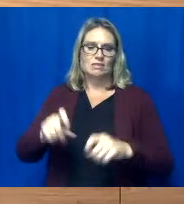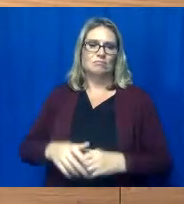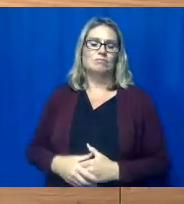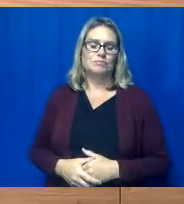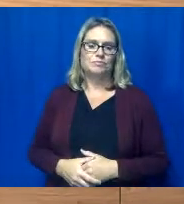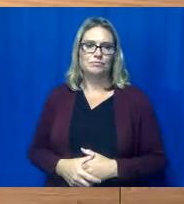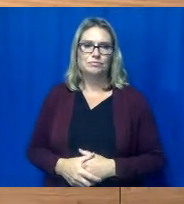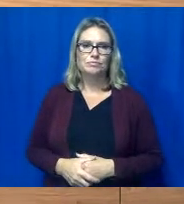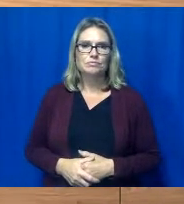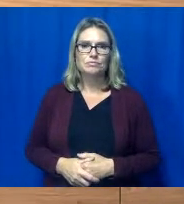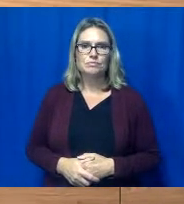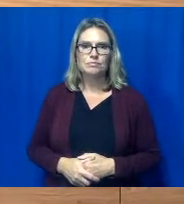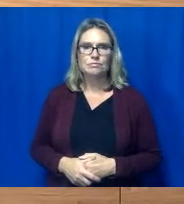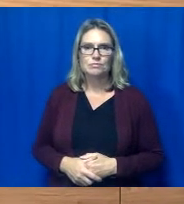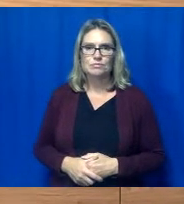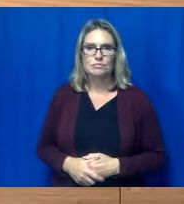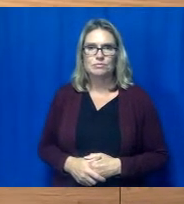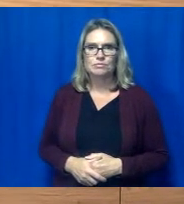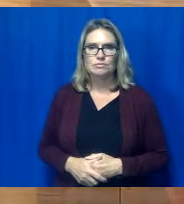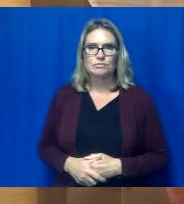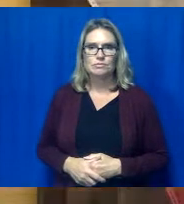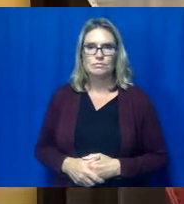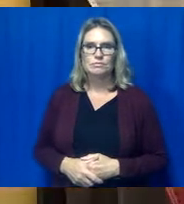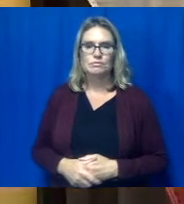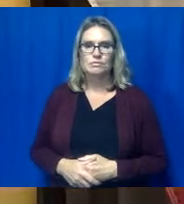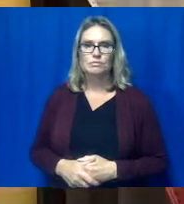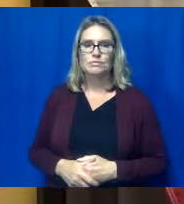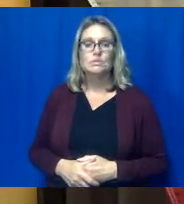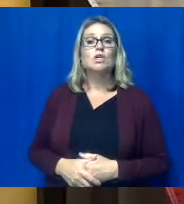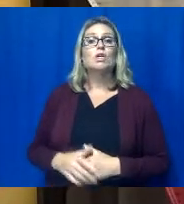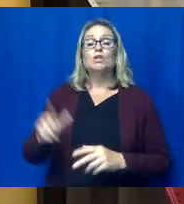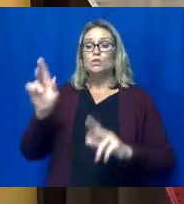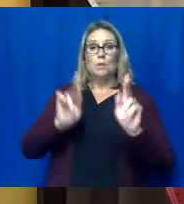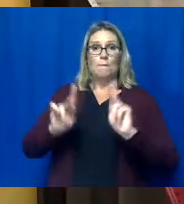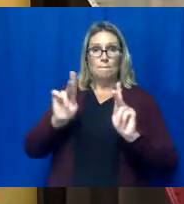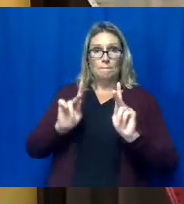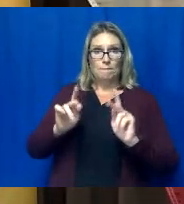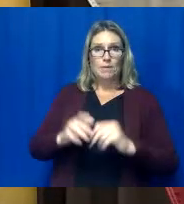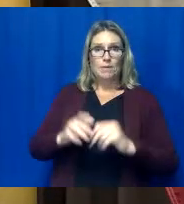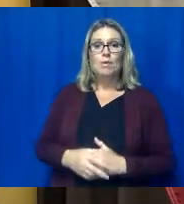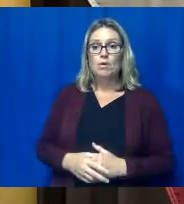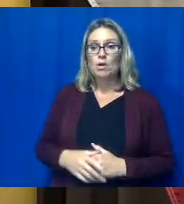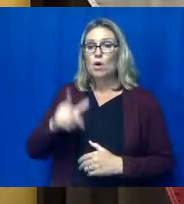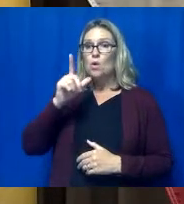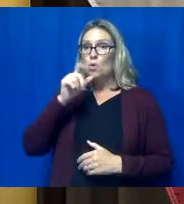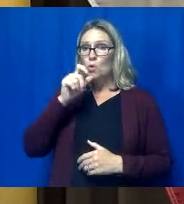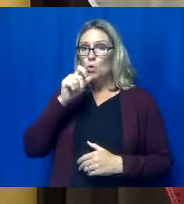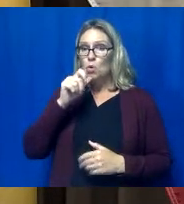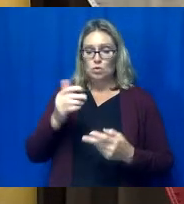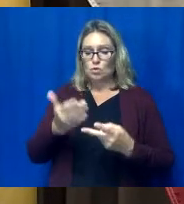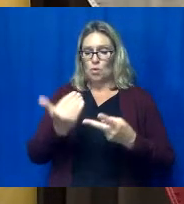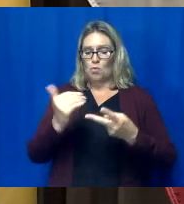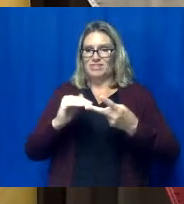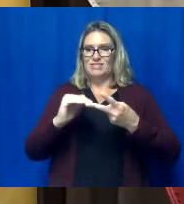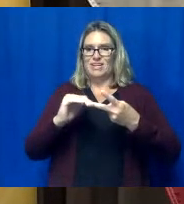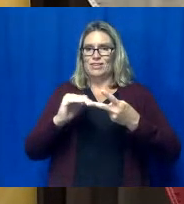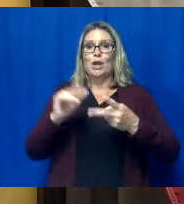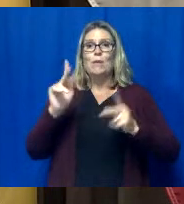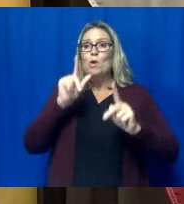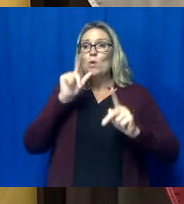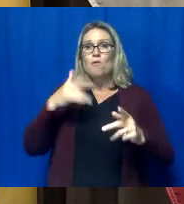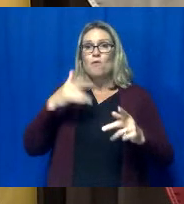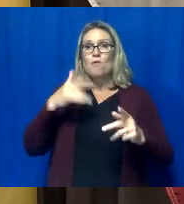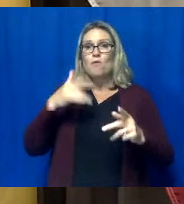The utility of asymptomatic testing is still secondary. So the first thing I would say, the